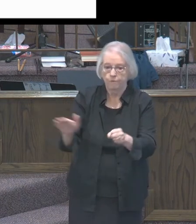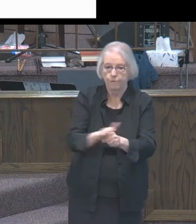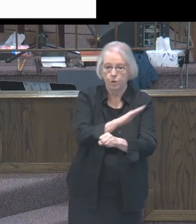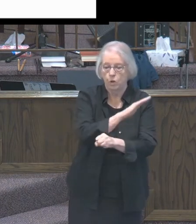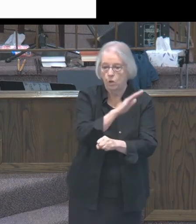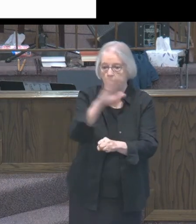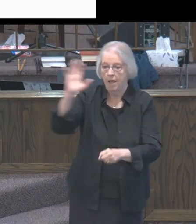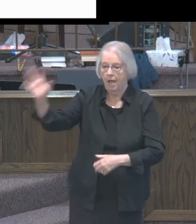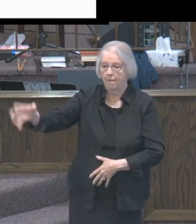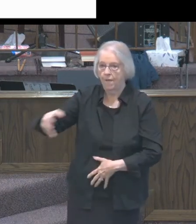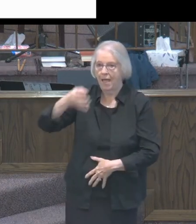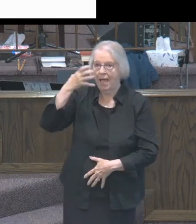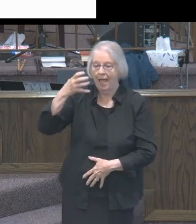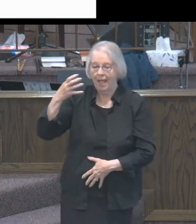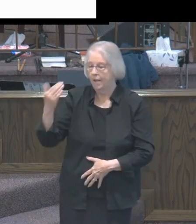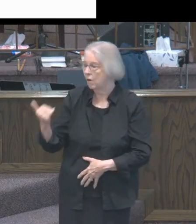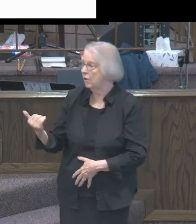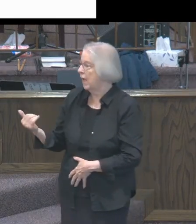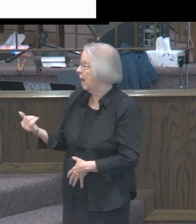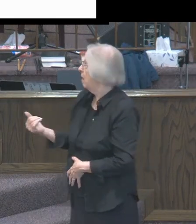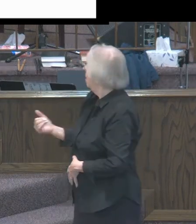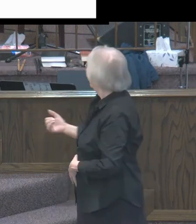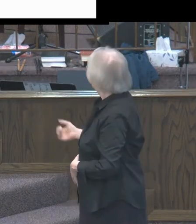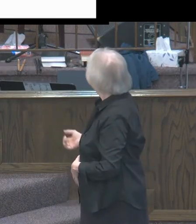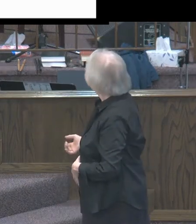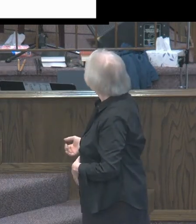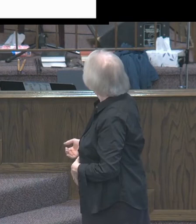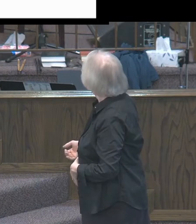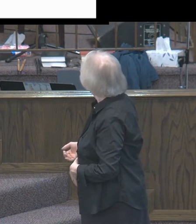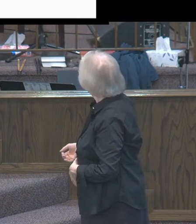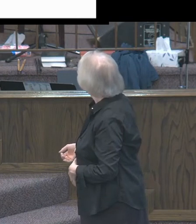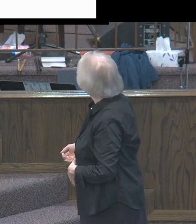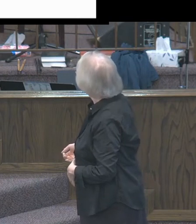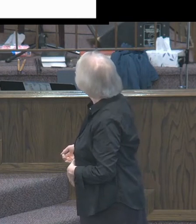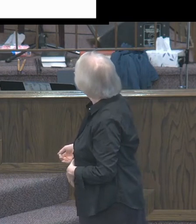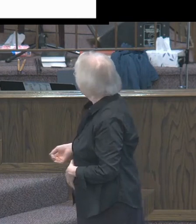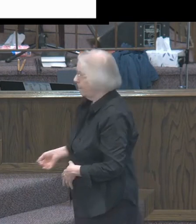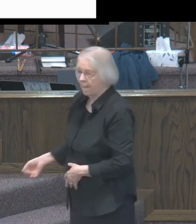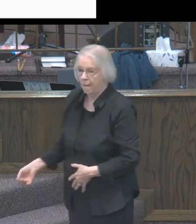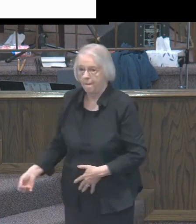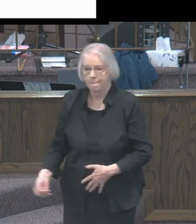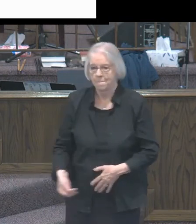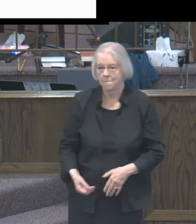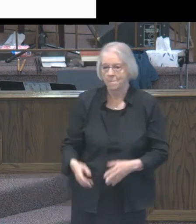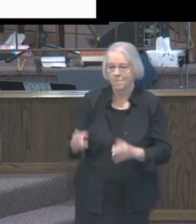So I get to have these conversations about what are you preaching on this week,